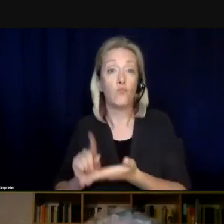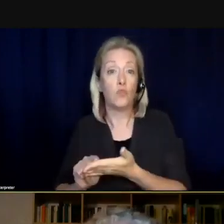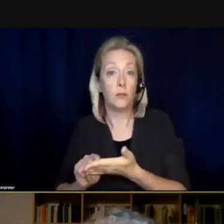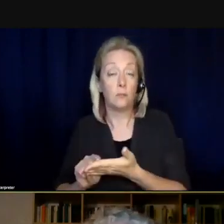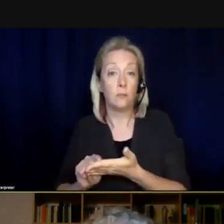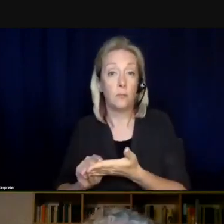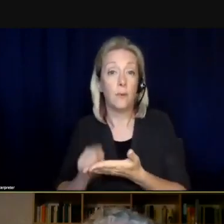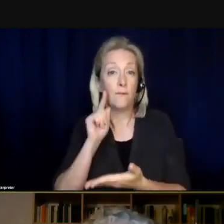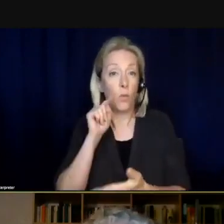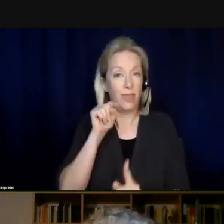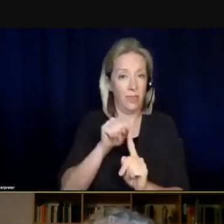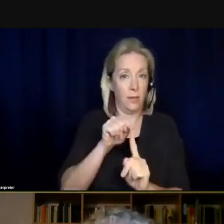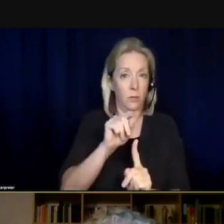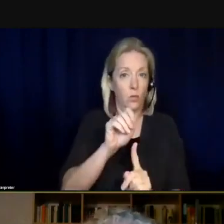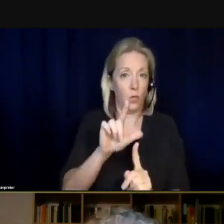do other things.